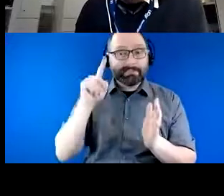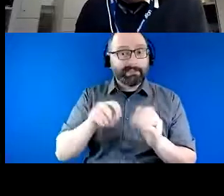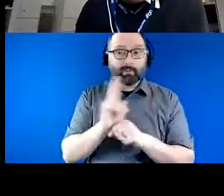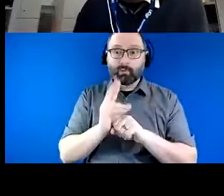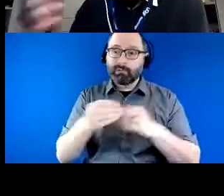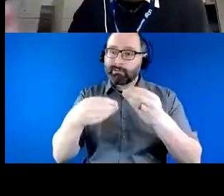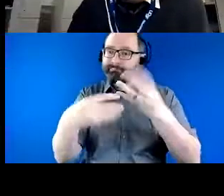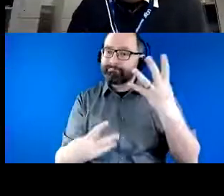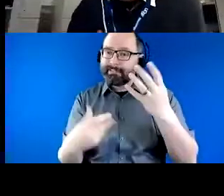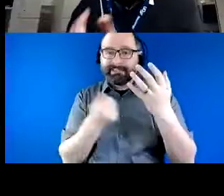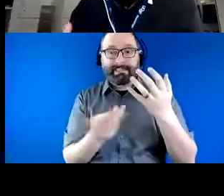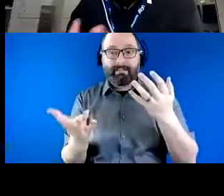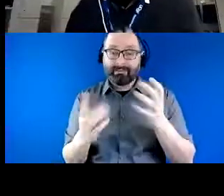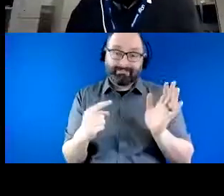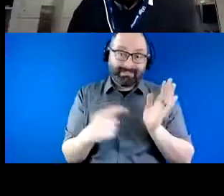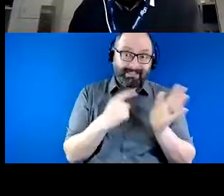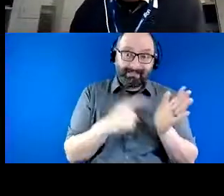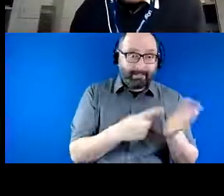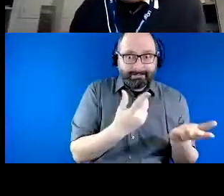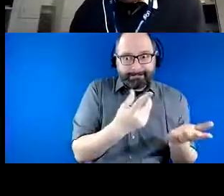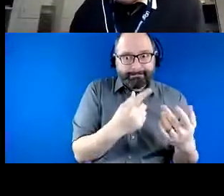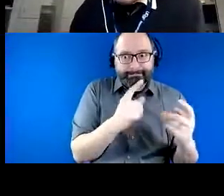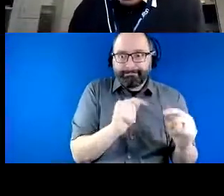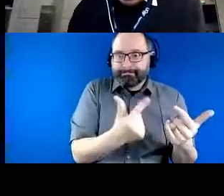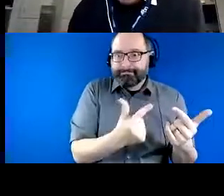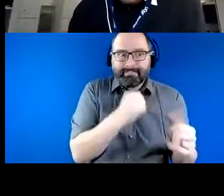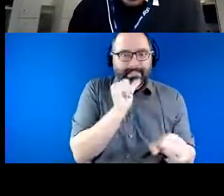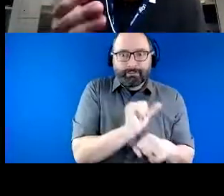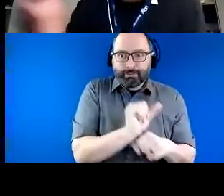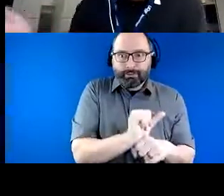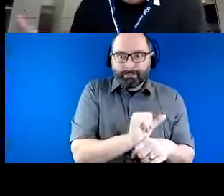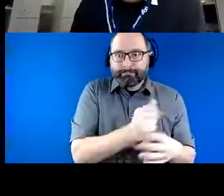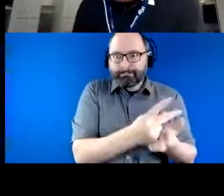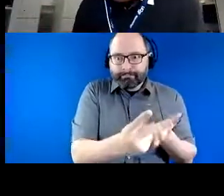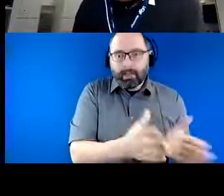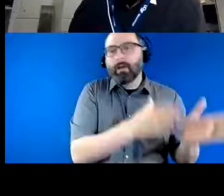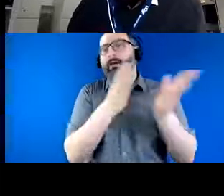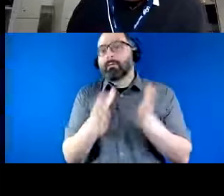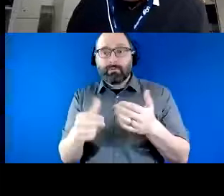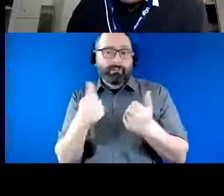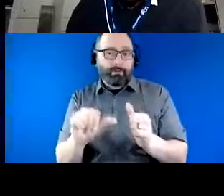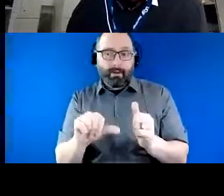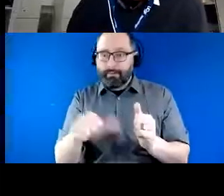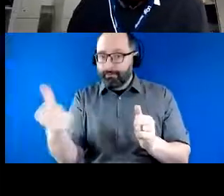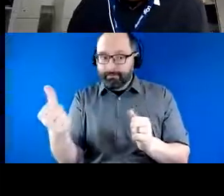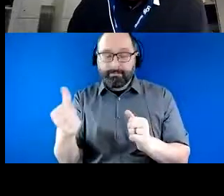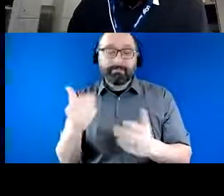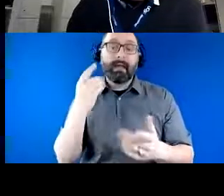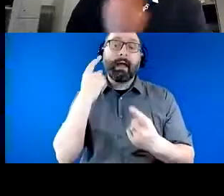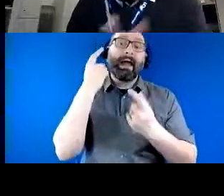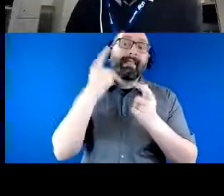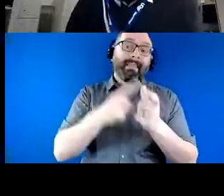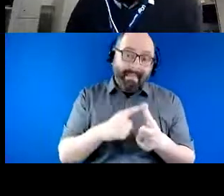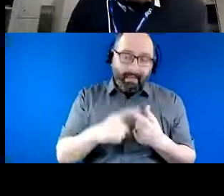and they're not infallible. You need to do trial and error, and then consider medications, and at the